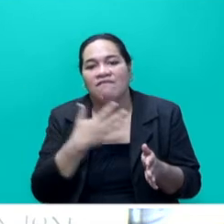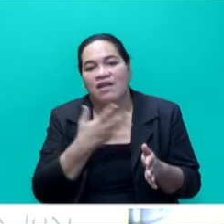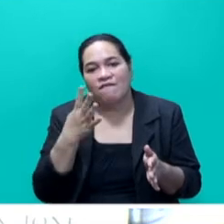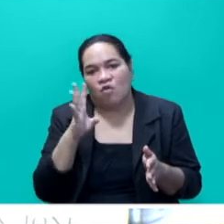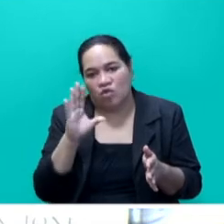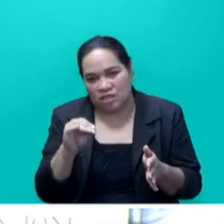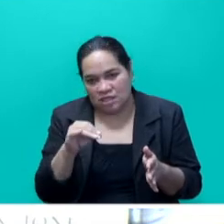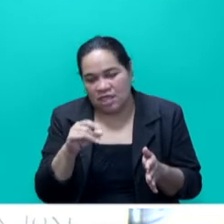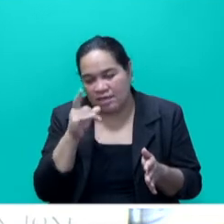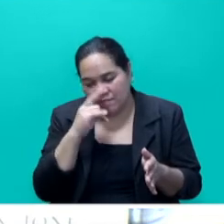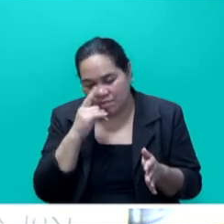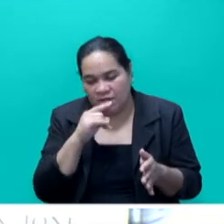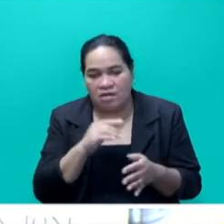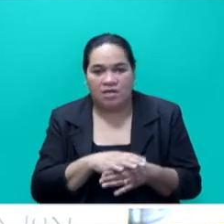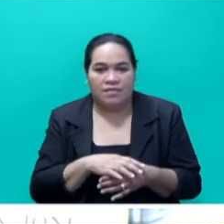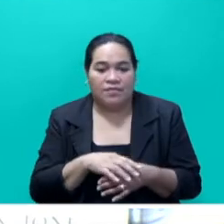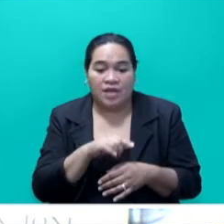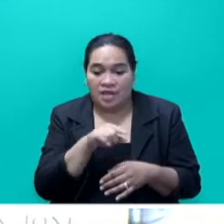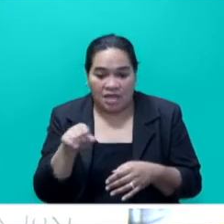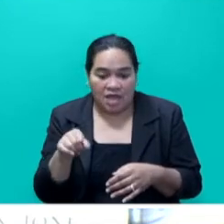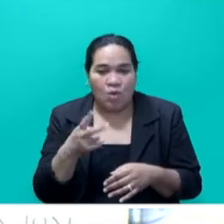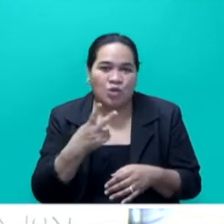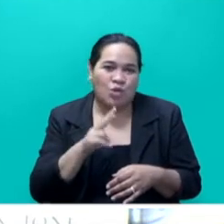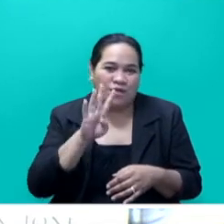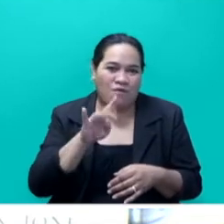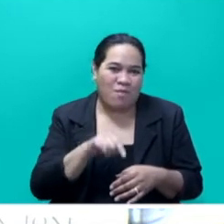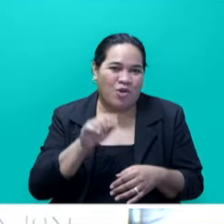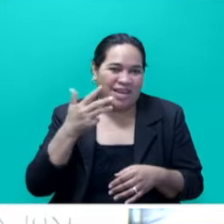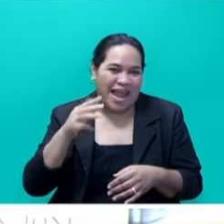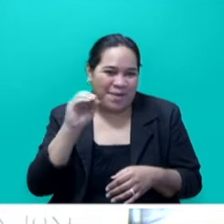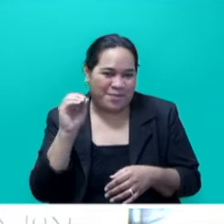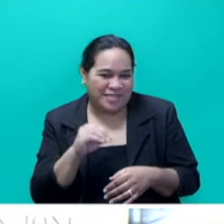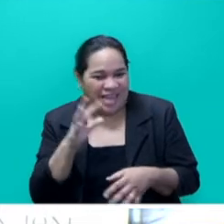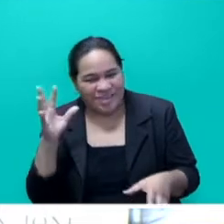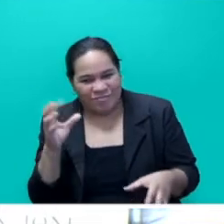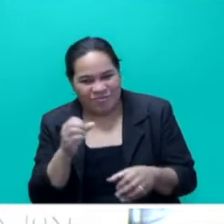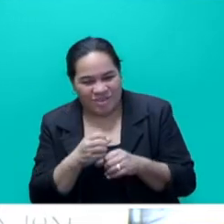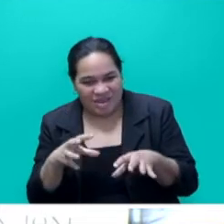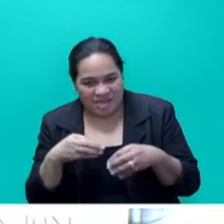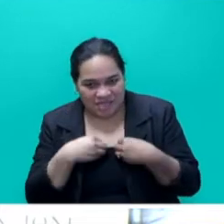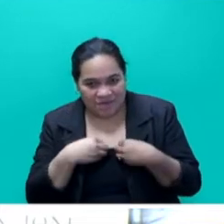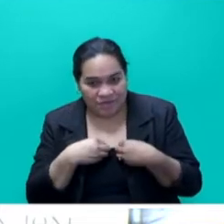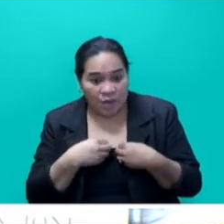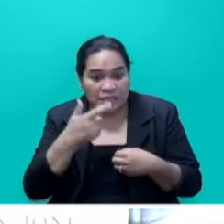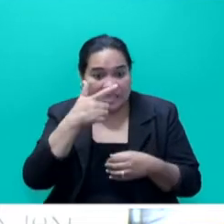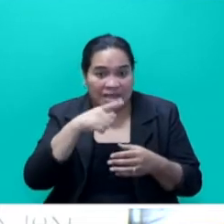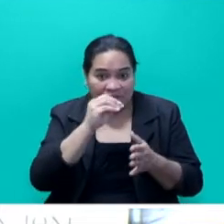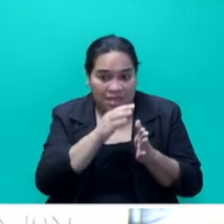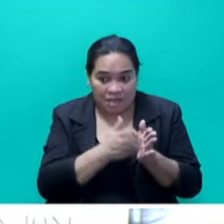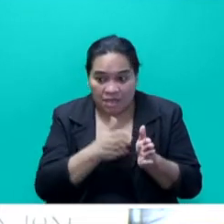73,514 Fijians, of which there were 24.9% of total recipients. Those over the age of 70 years